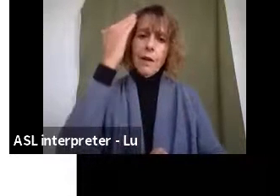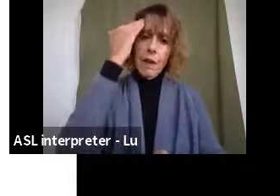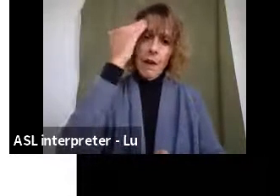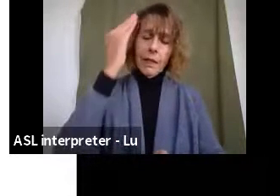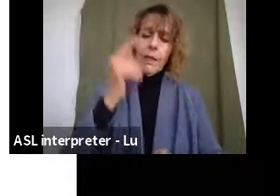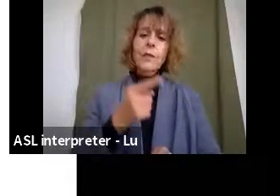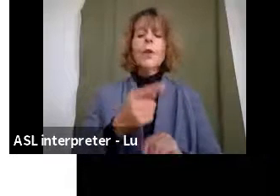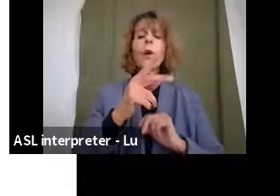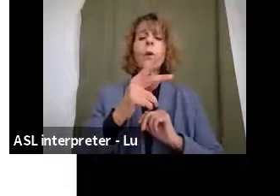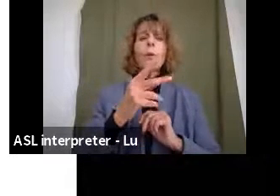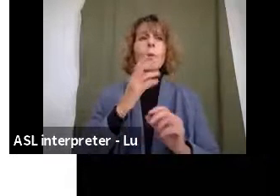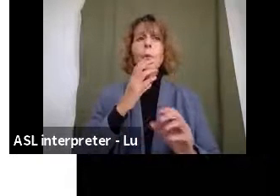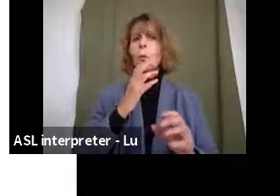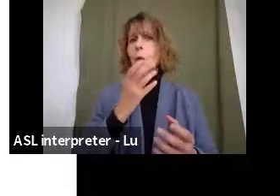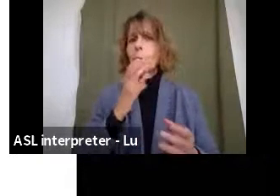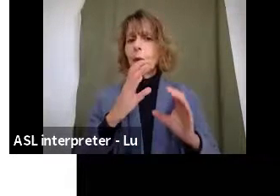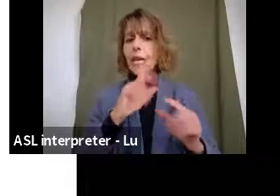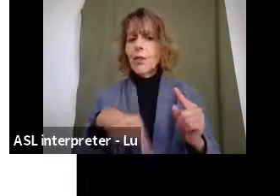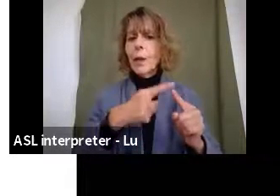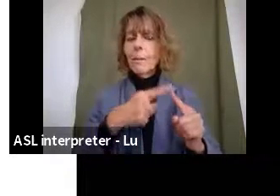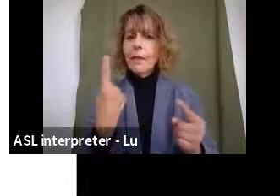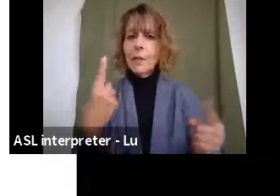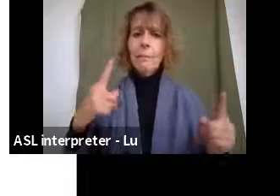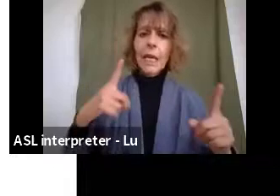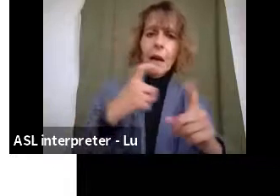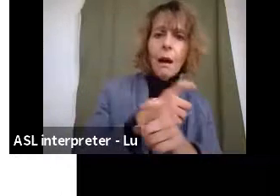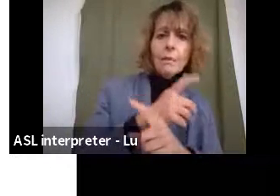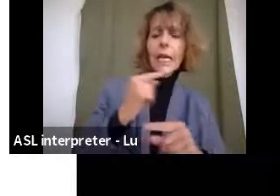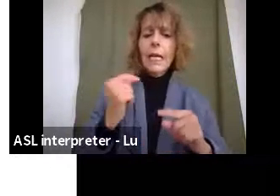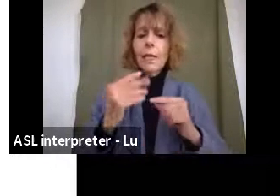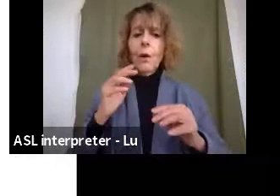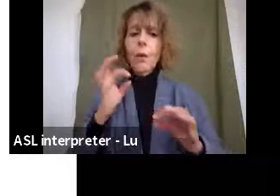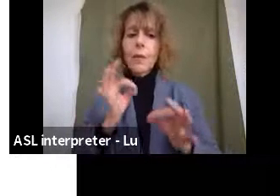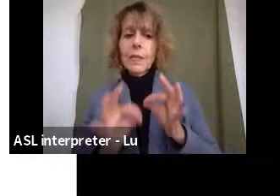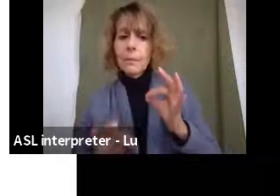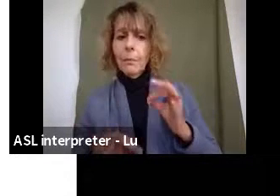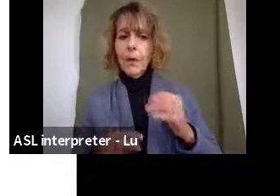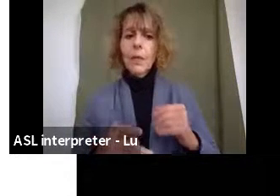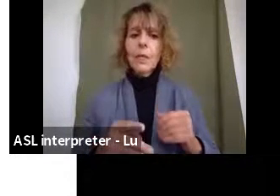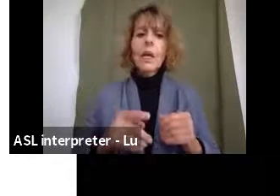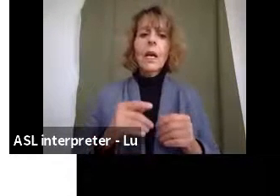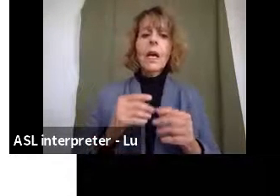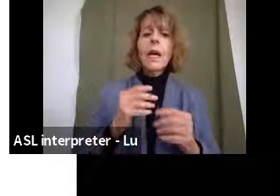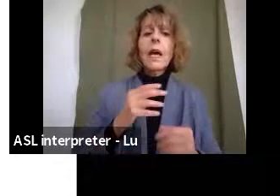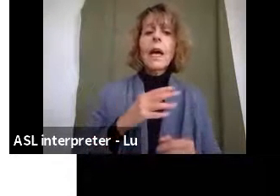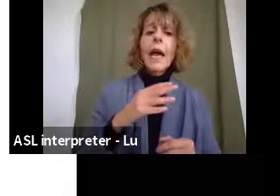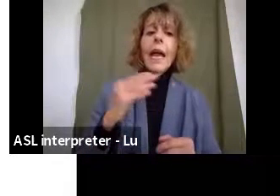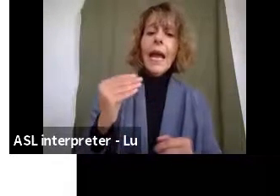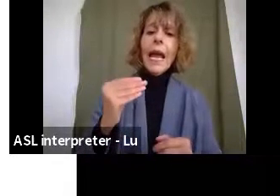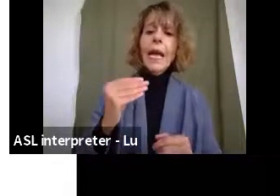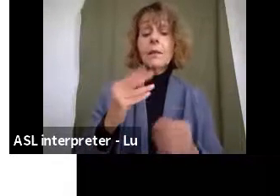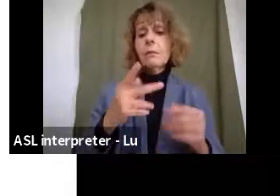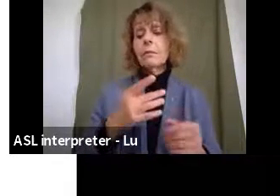patient's preference. So we've talked a lot about American Sign Language, but there are many other kinds of sign language. There's sign language for people who